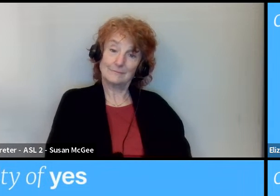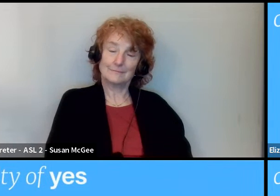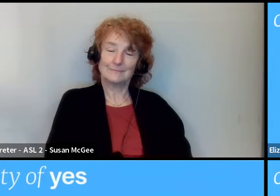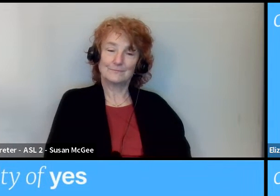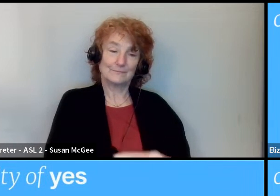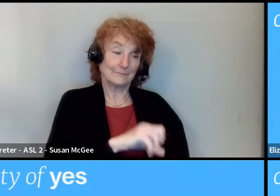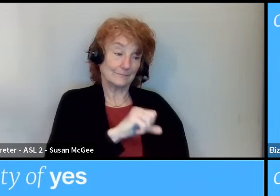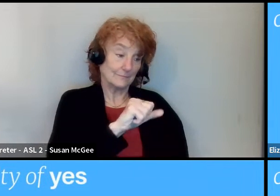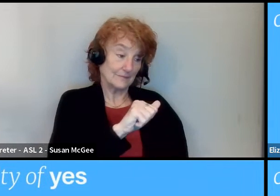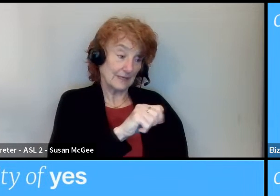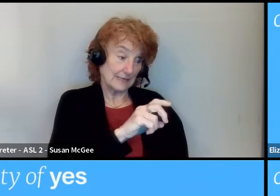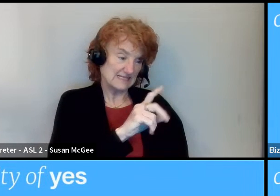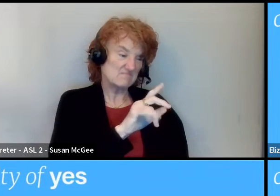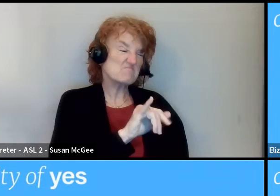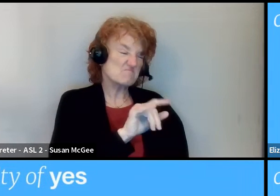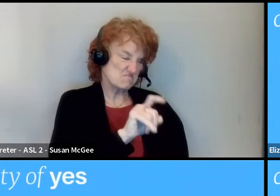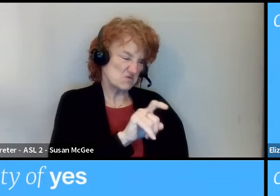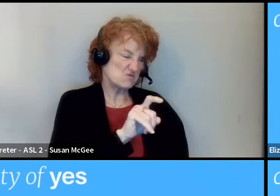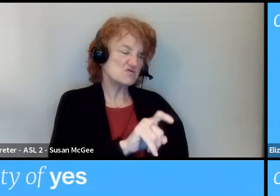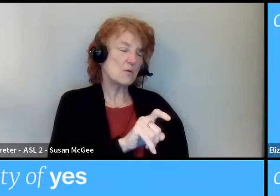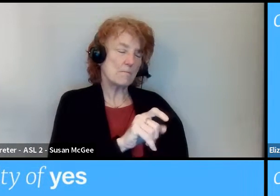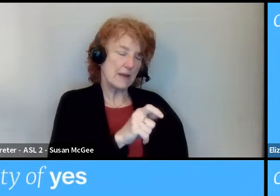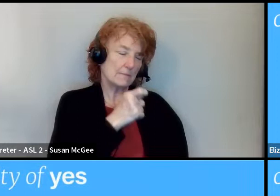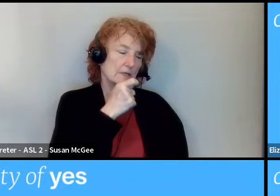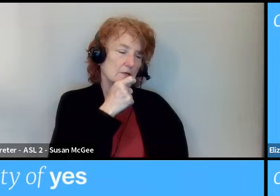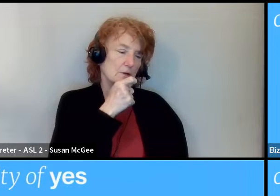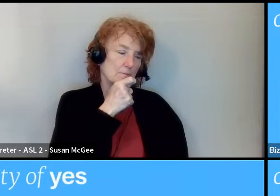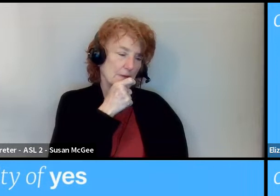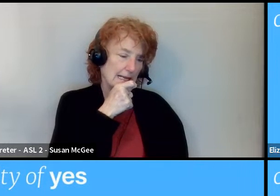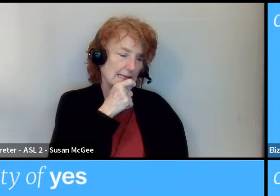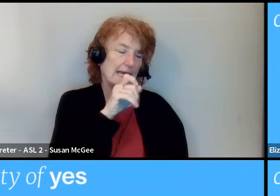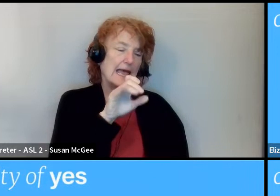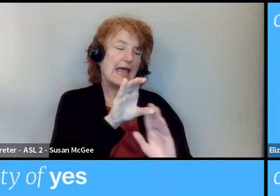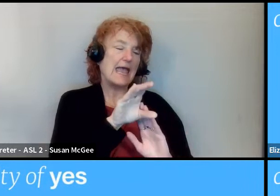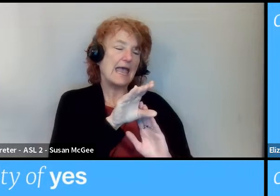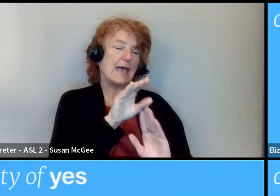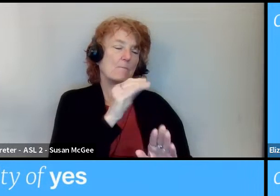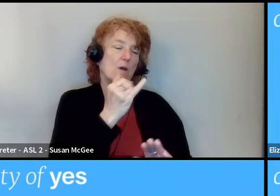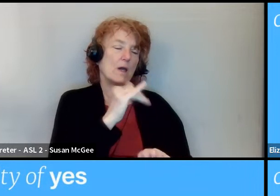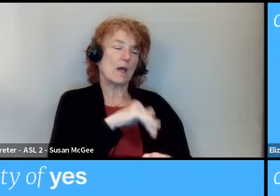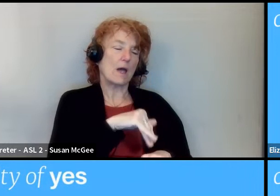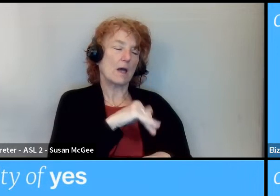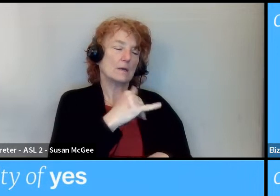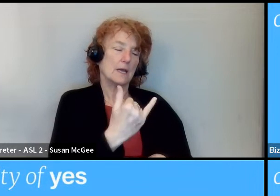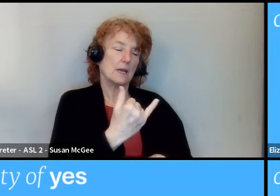Sandy, you should be able to turn your mic and camera on if you like.